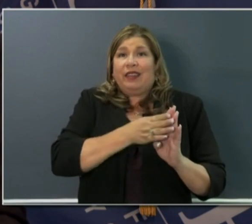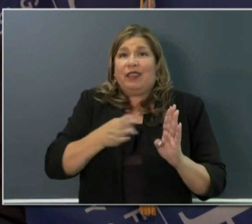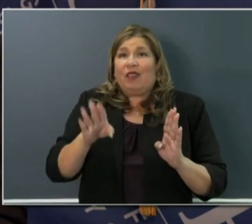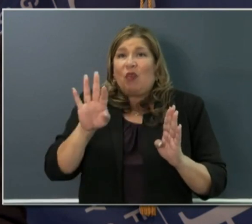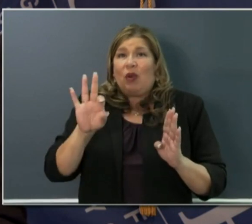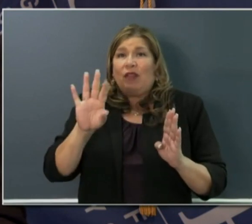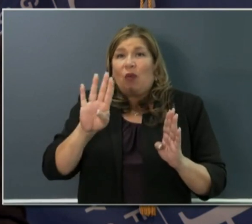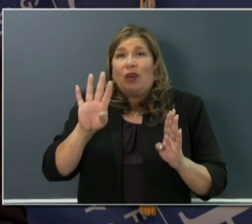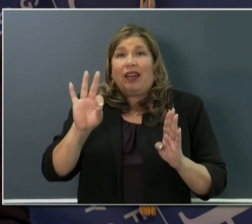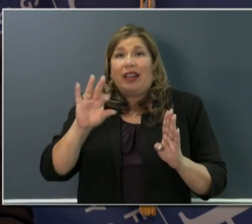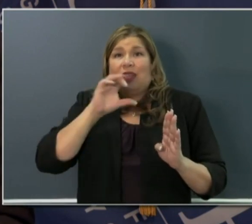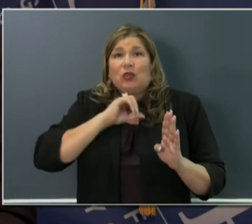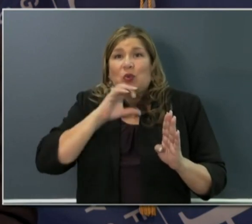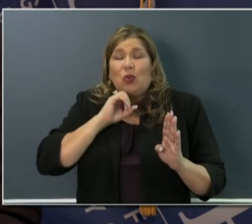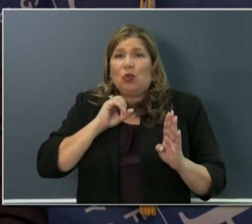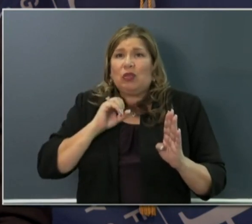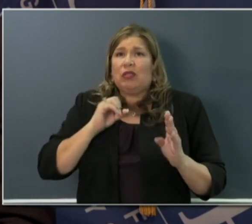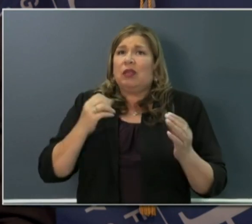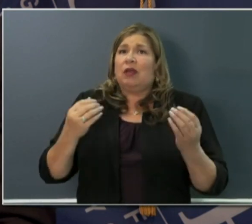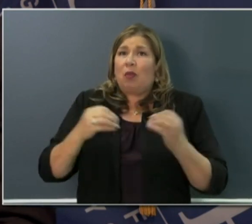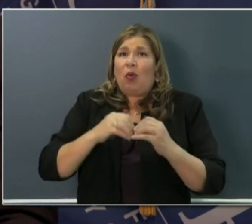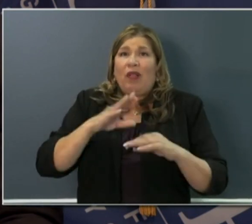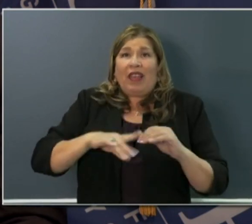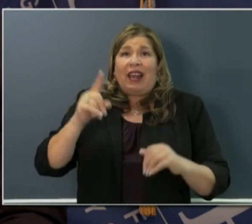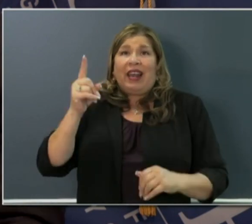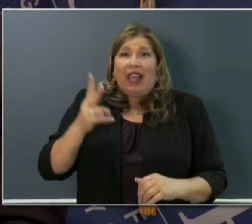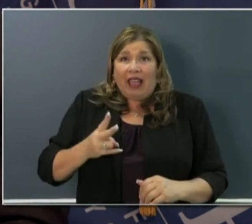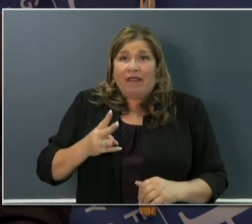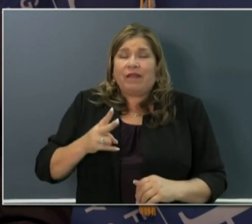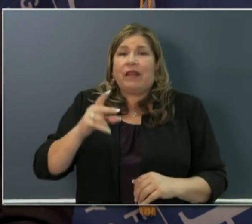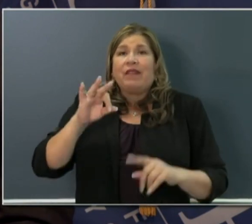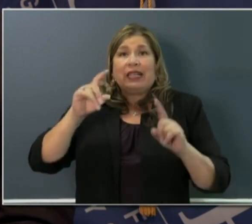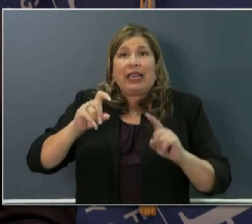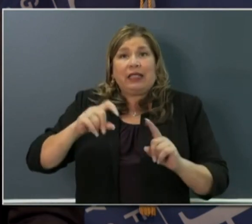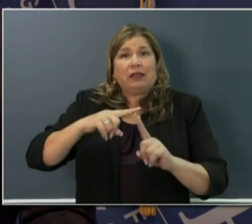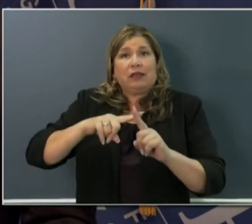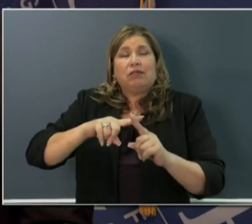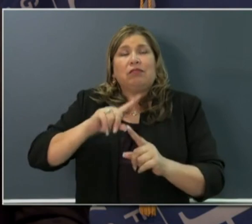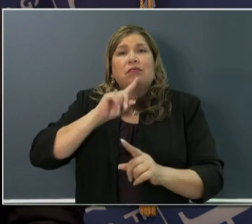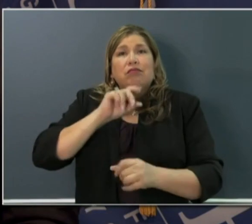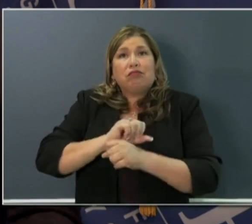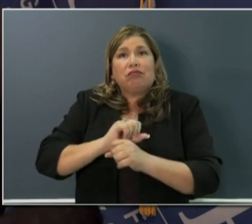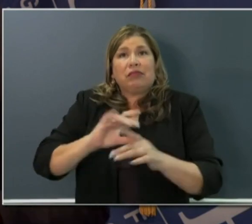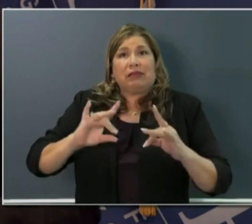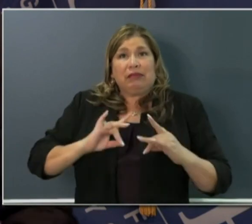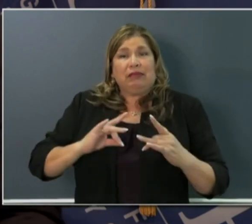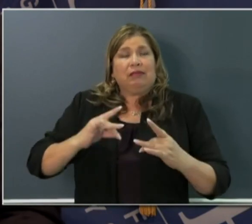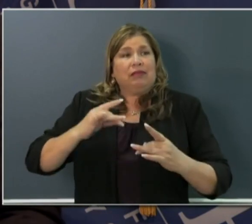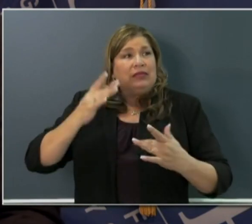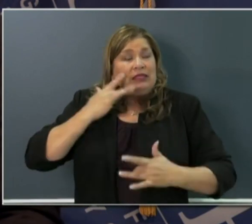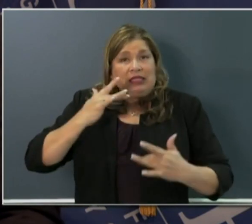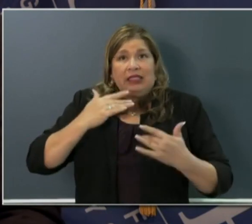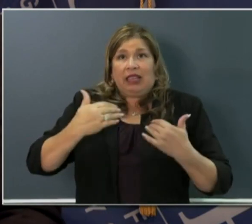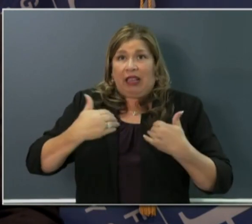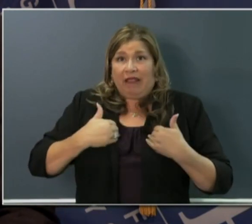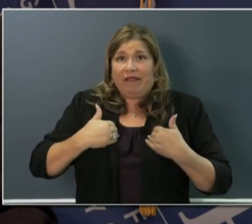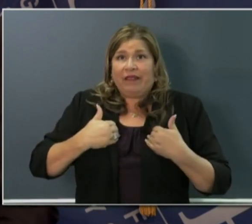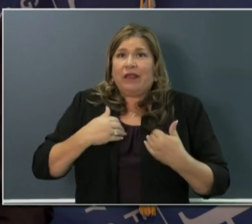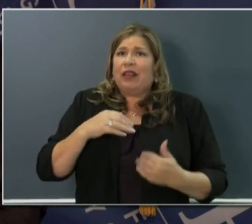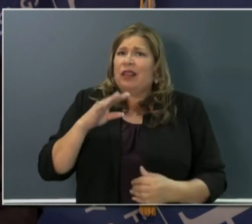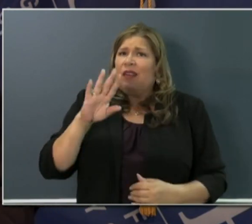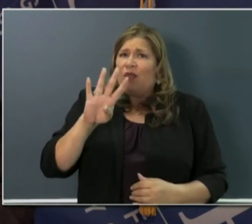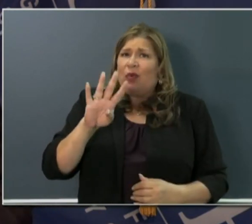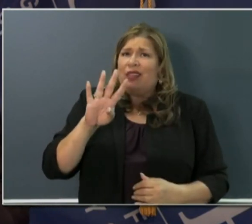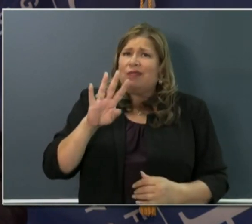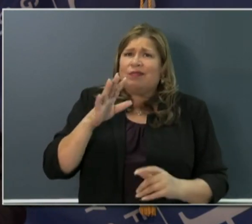Over half of you, 18 to 49, have tested positive. So these stay-at-home orders are real, and